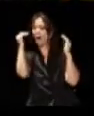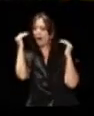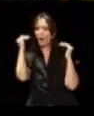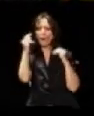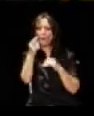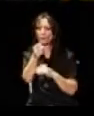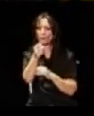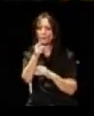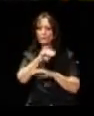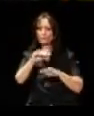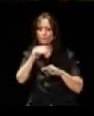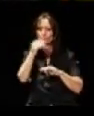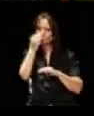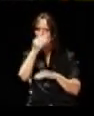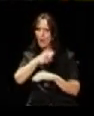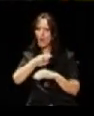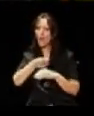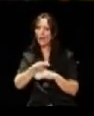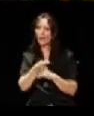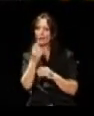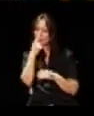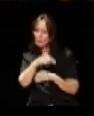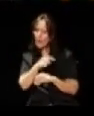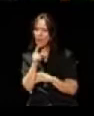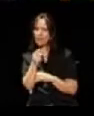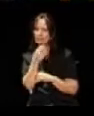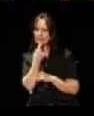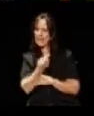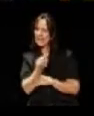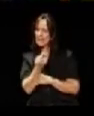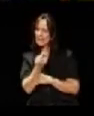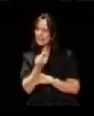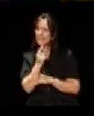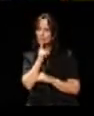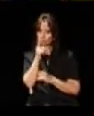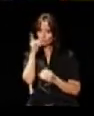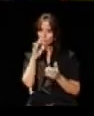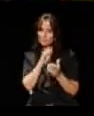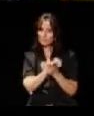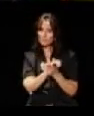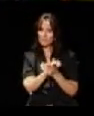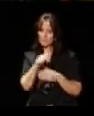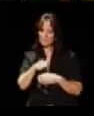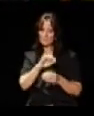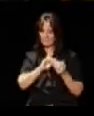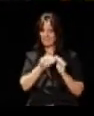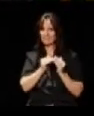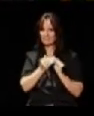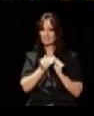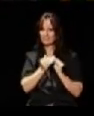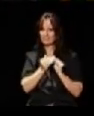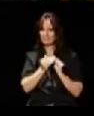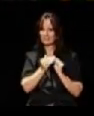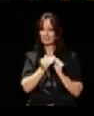And I hope you don't mind me saying this. I truly believe that this city, in